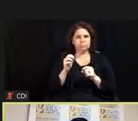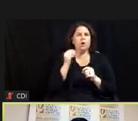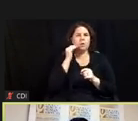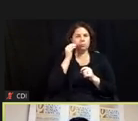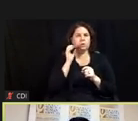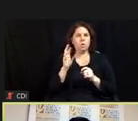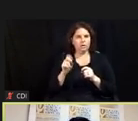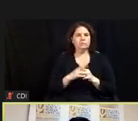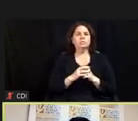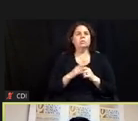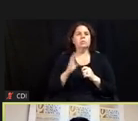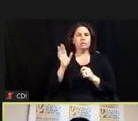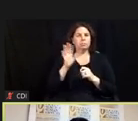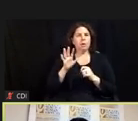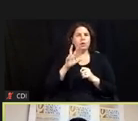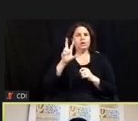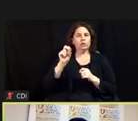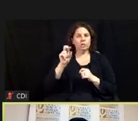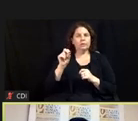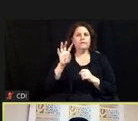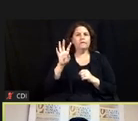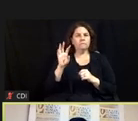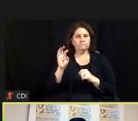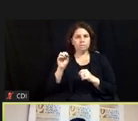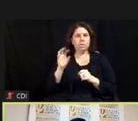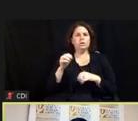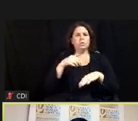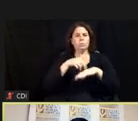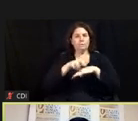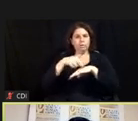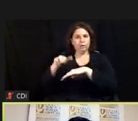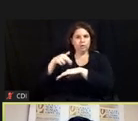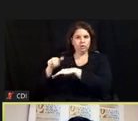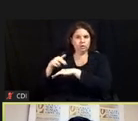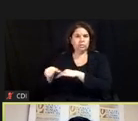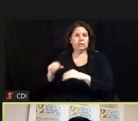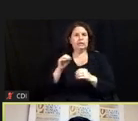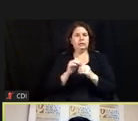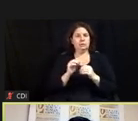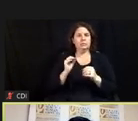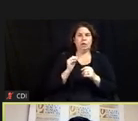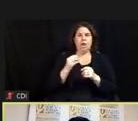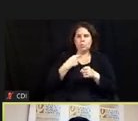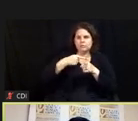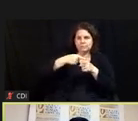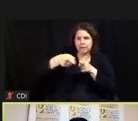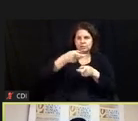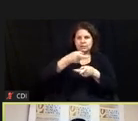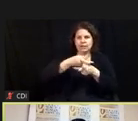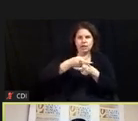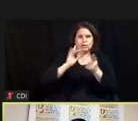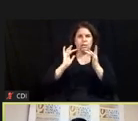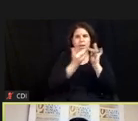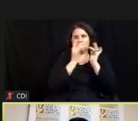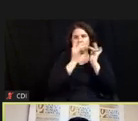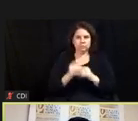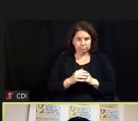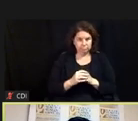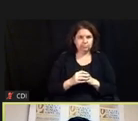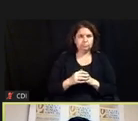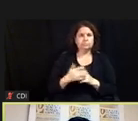to 40 new referrals within our specialty care network. They've transitioned our Spanish-speaking parenting group to